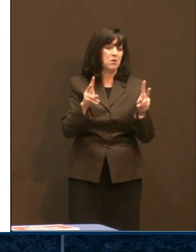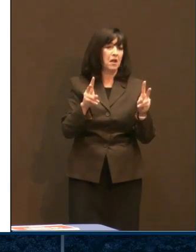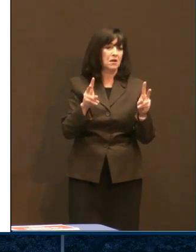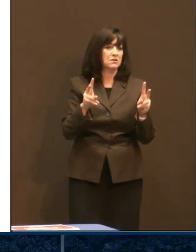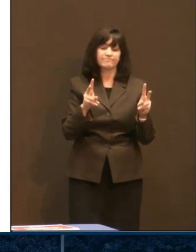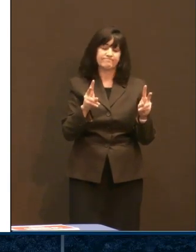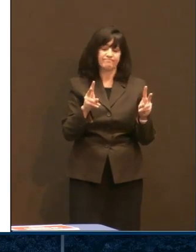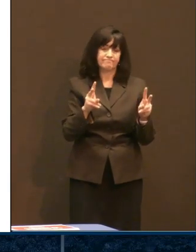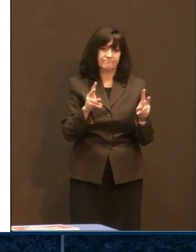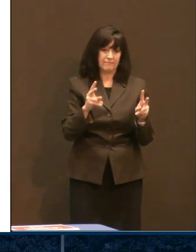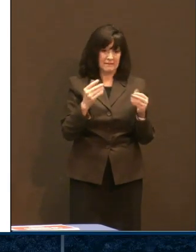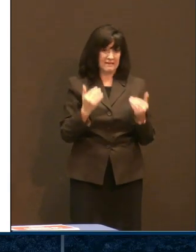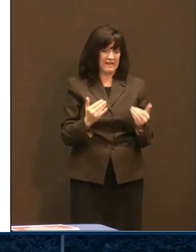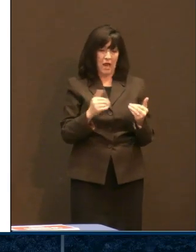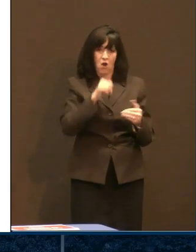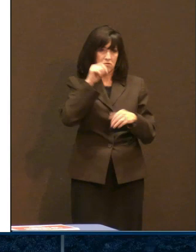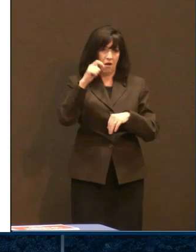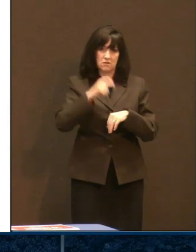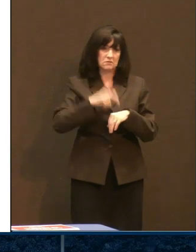Governor.